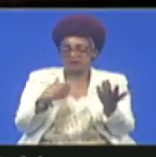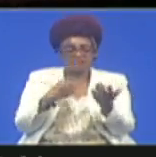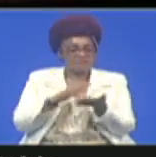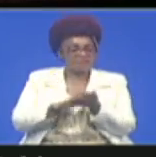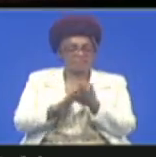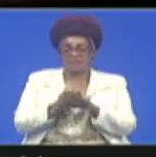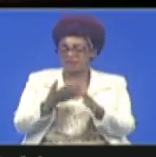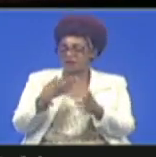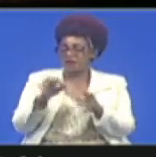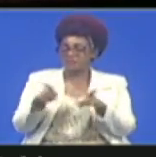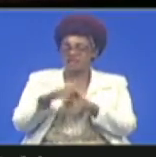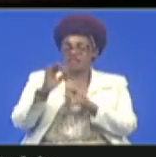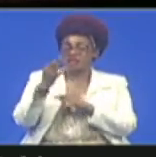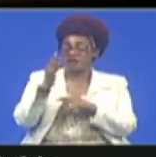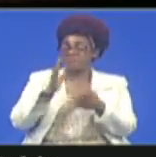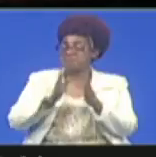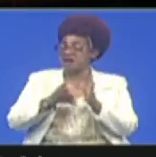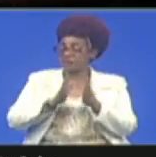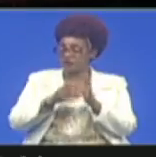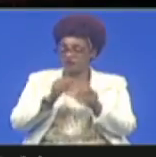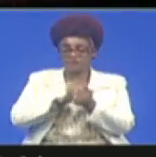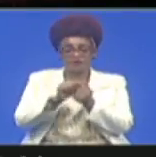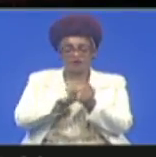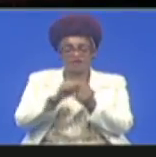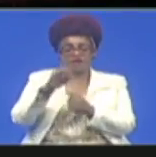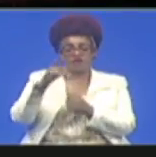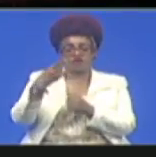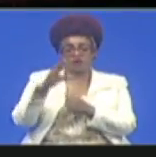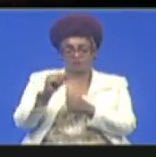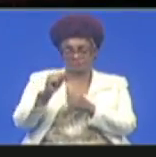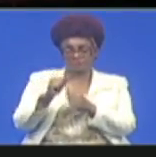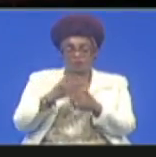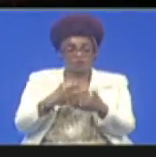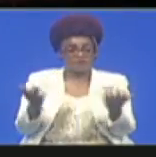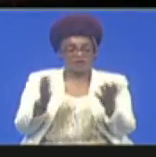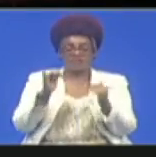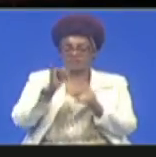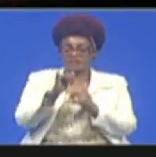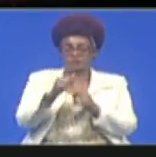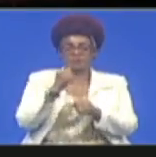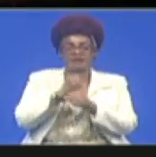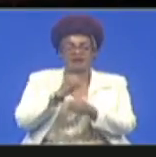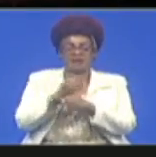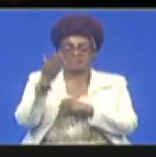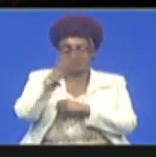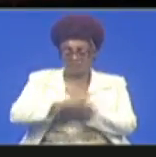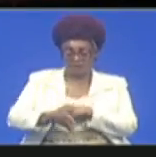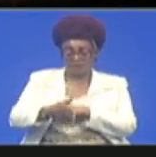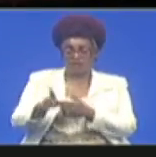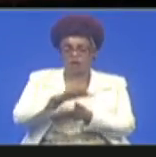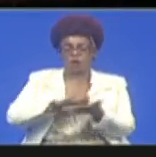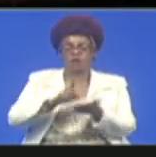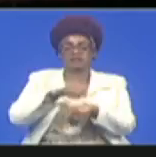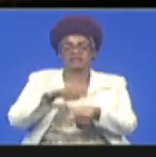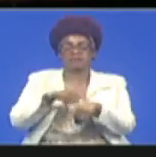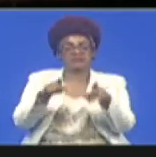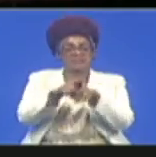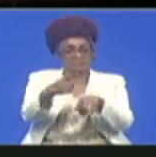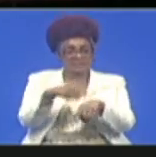third marathon world title on Friday in Doha. However, the race will be run at midnight local time, the same time as